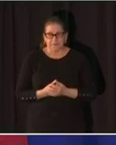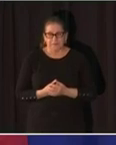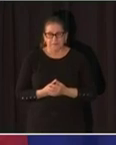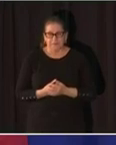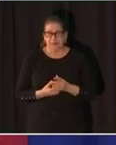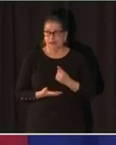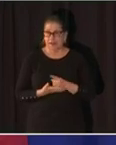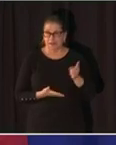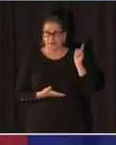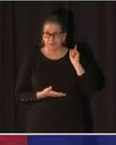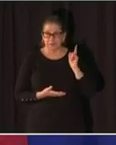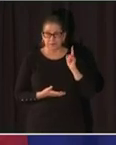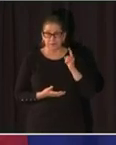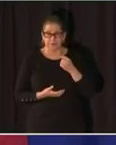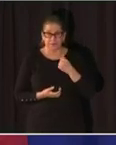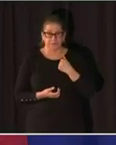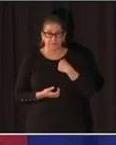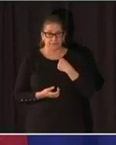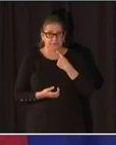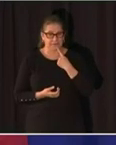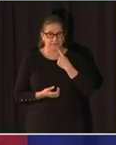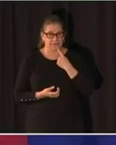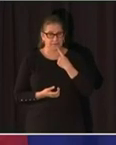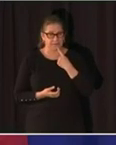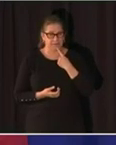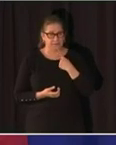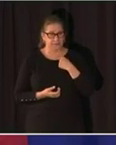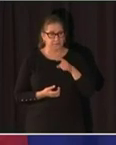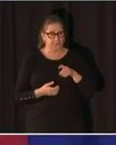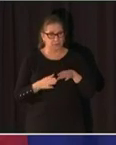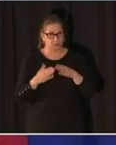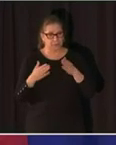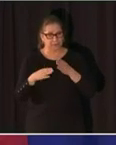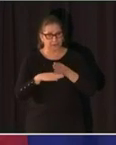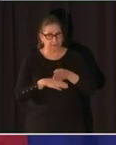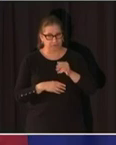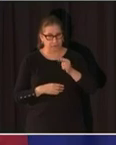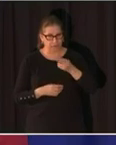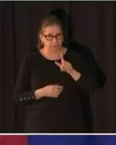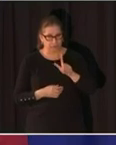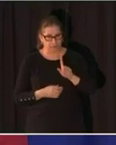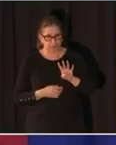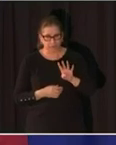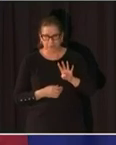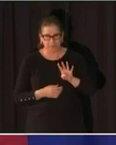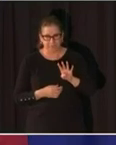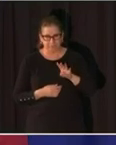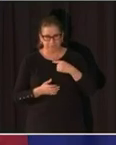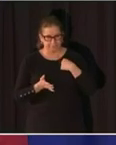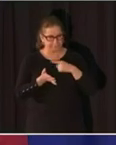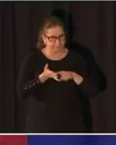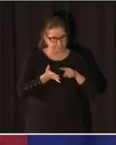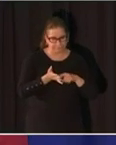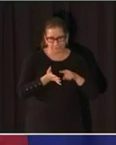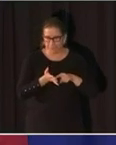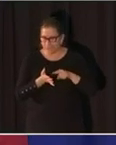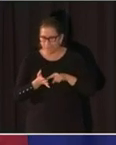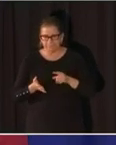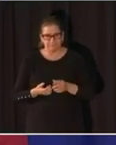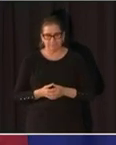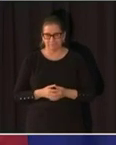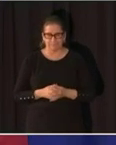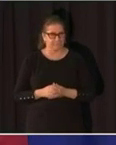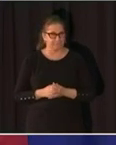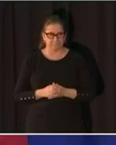make sure that folks know that we continue to work on those options and would share them as they are available. And